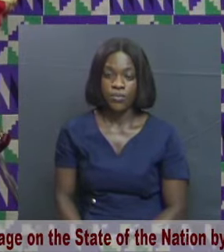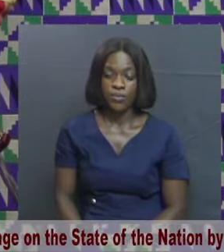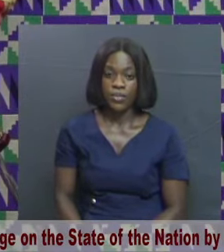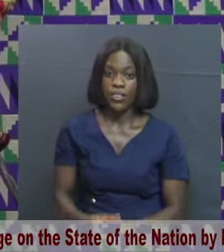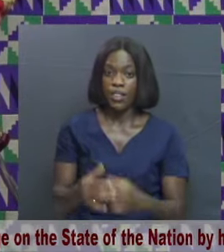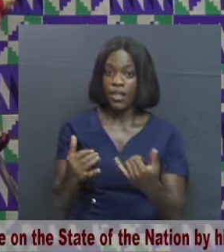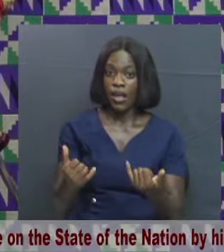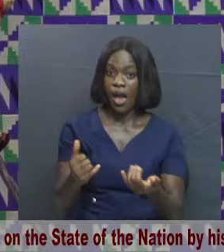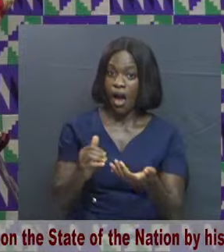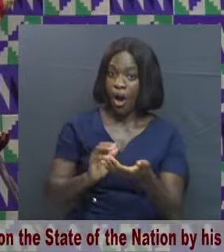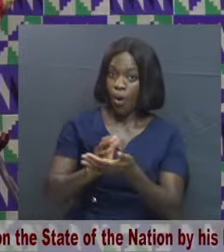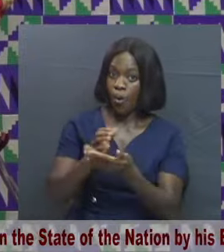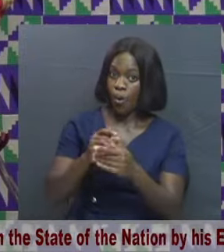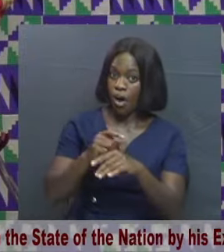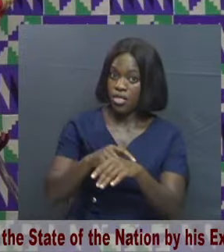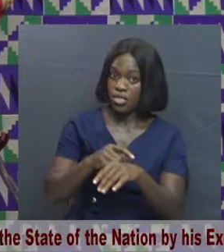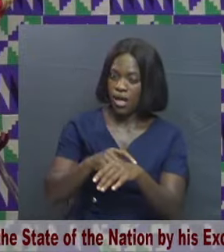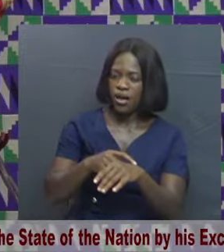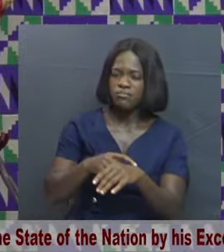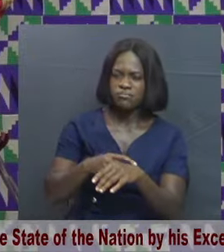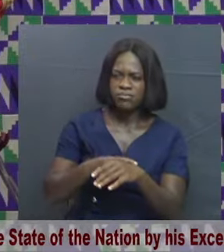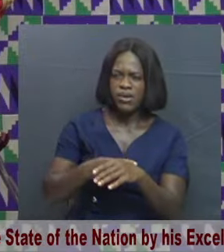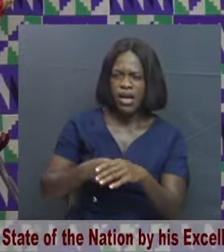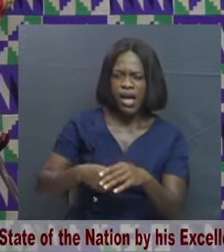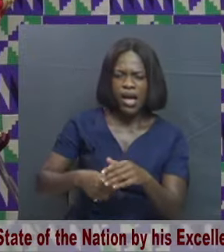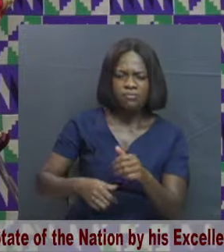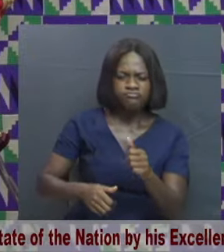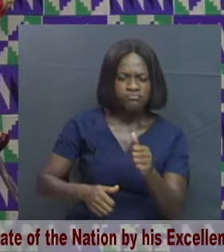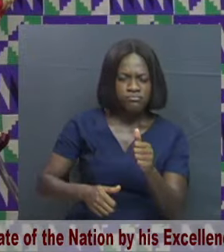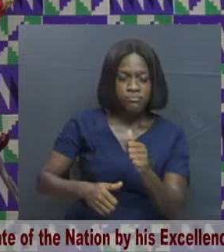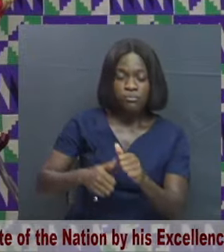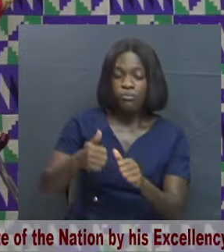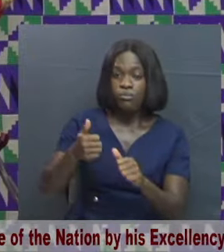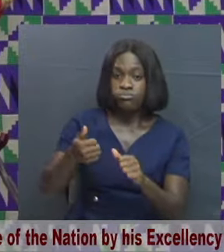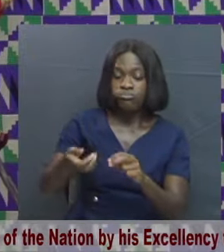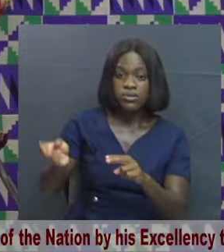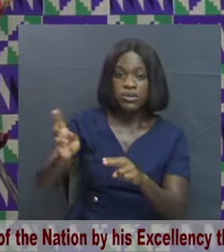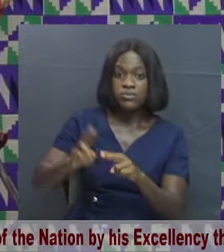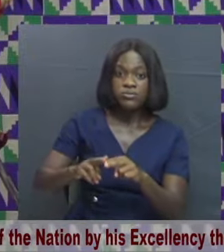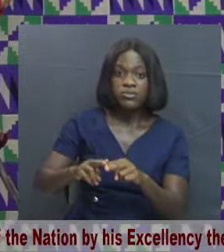Coco season the highest increase in 50